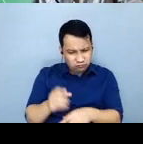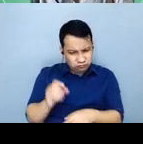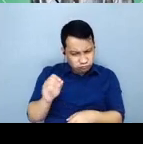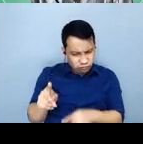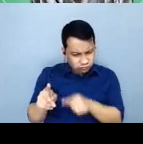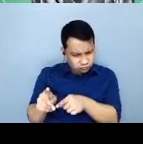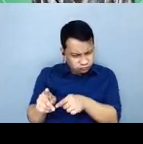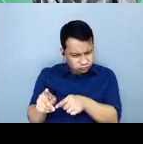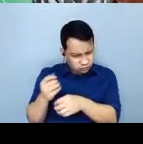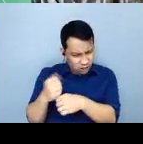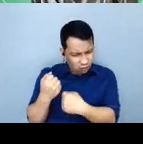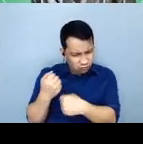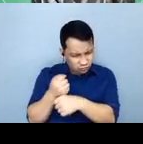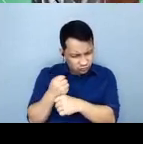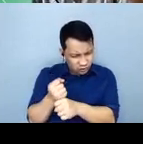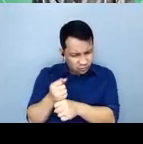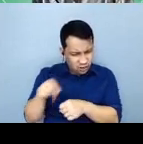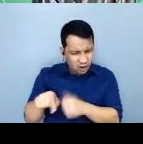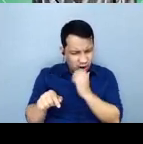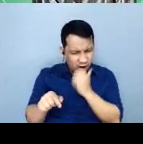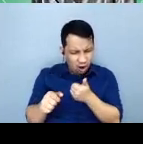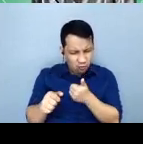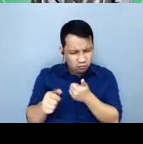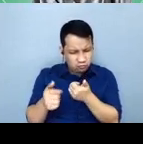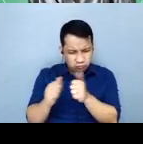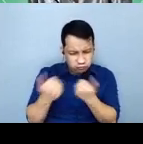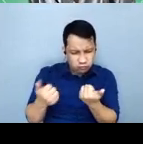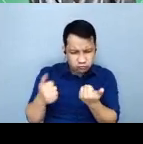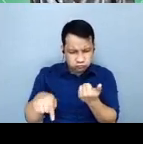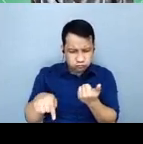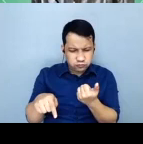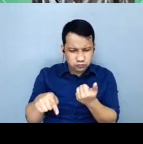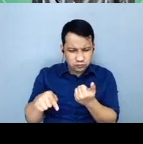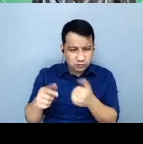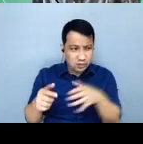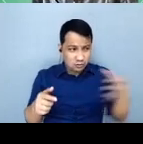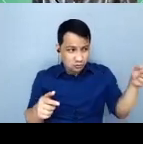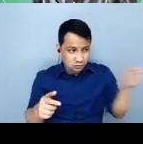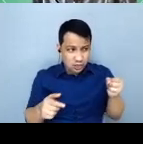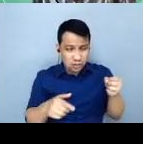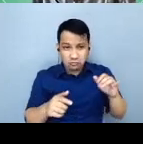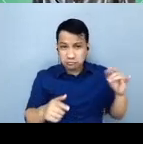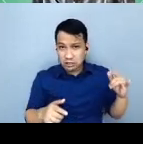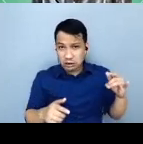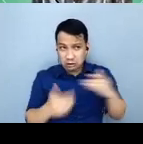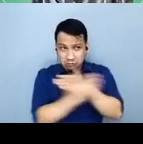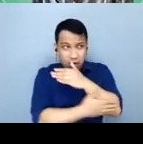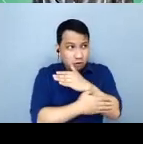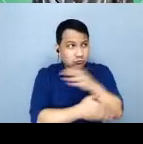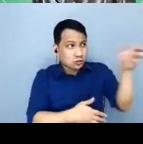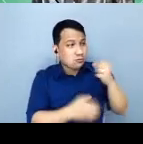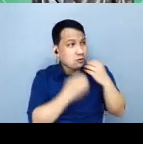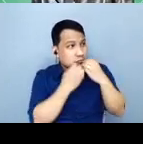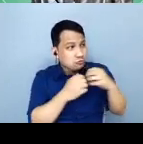I manufacture my product, how am I going to source the labor? Will I outsource it for a factory abroad that does very cheap